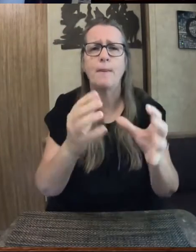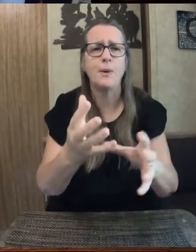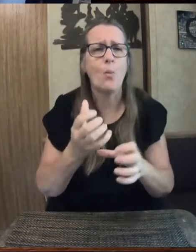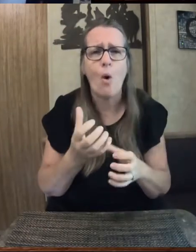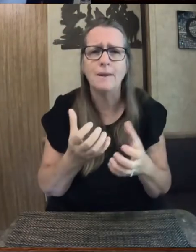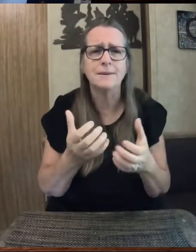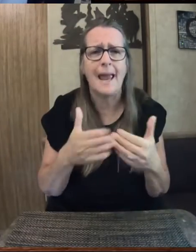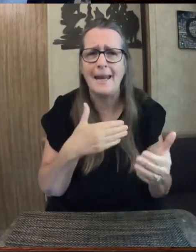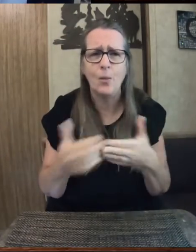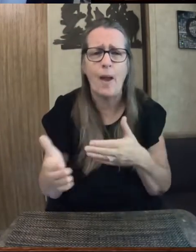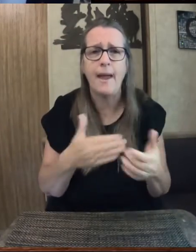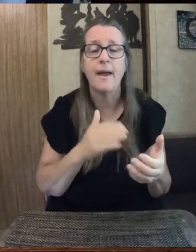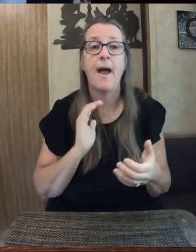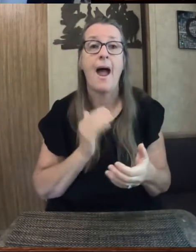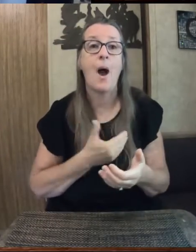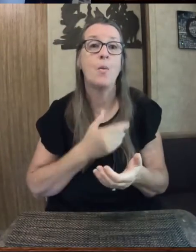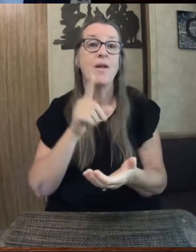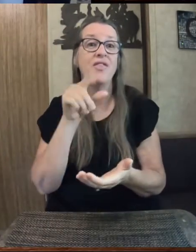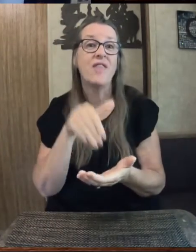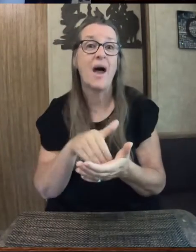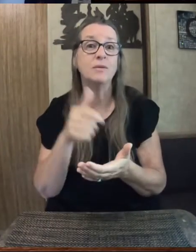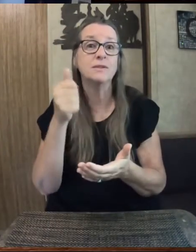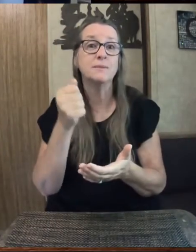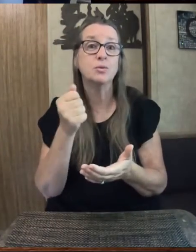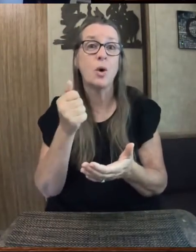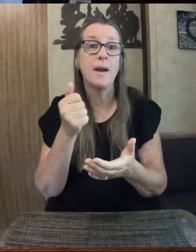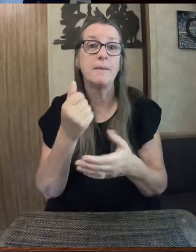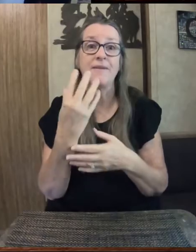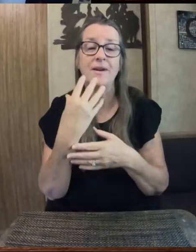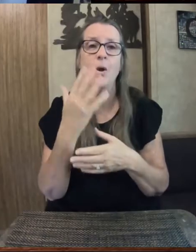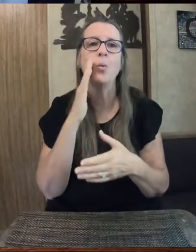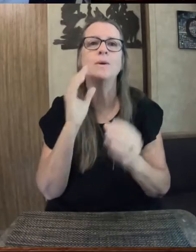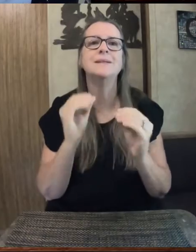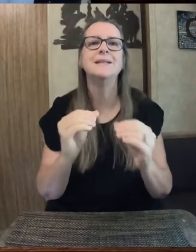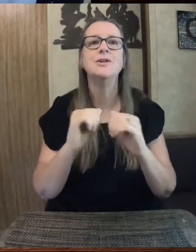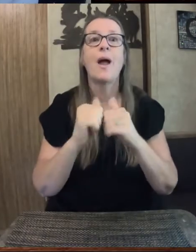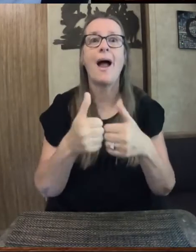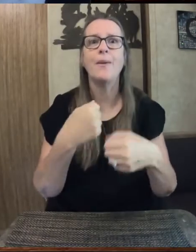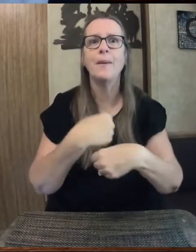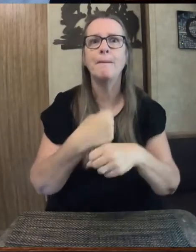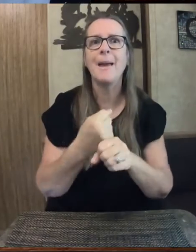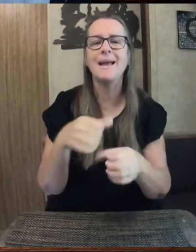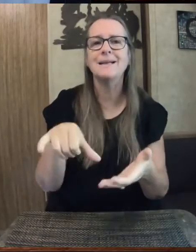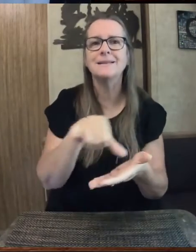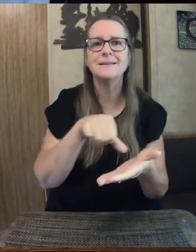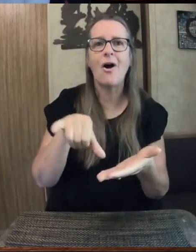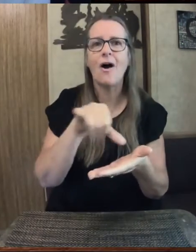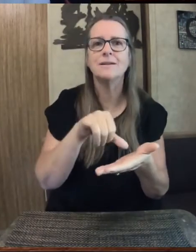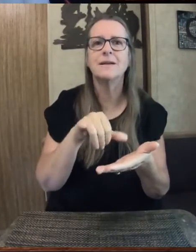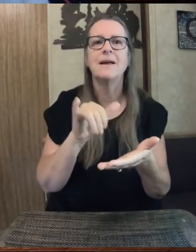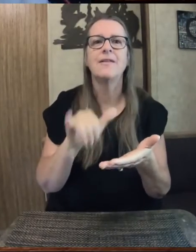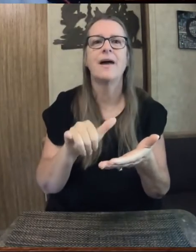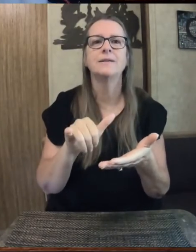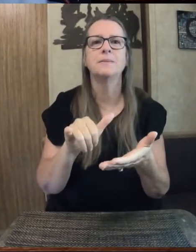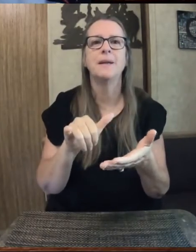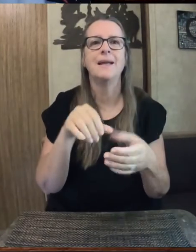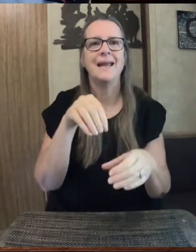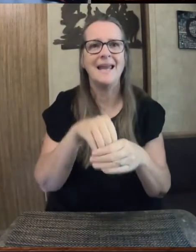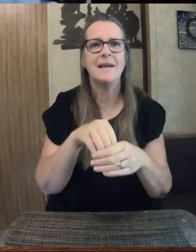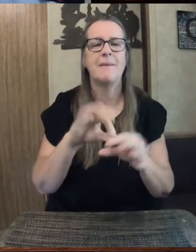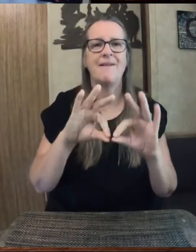anyway, our 1,000 subscriber video is going to be, I'm going to teach you how to make spaghetti sauce that's been in my